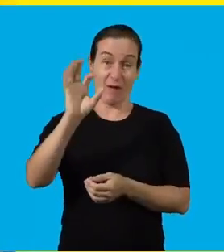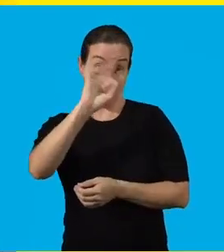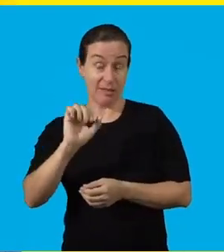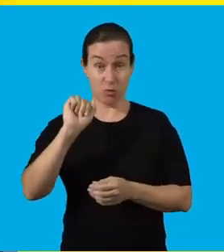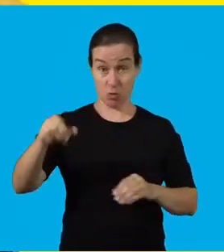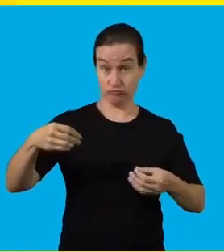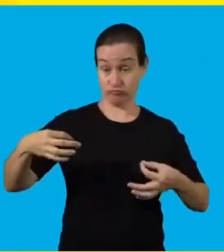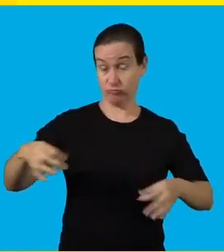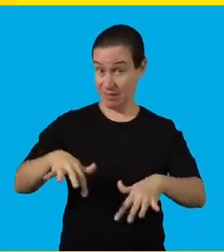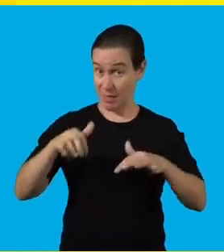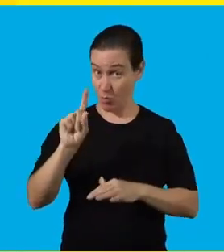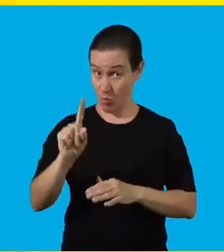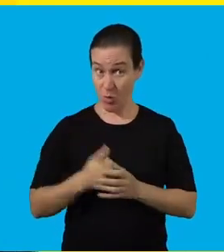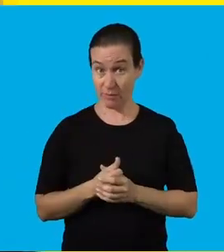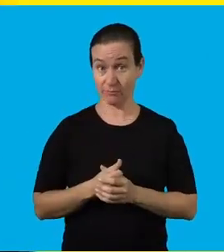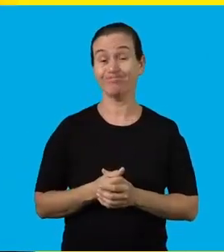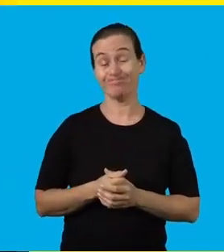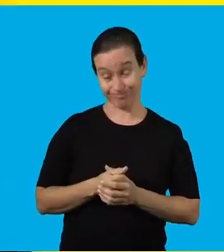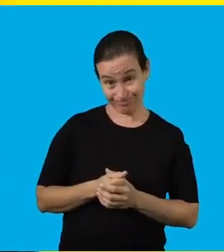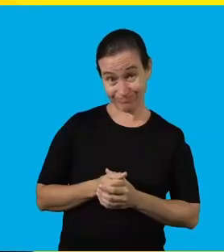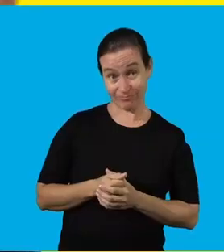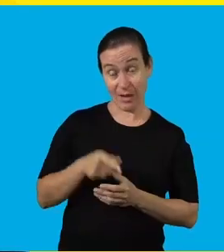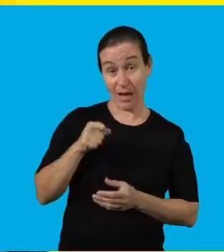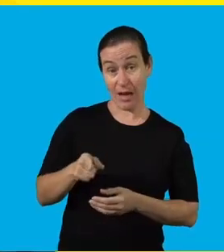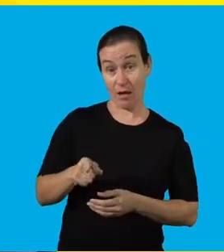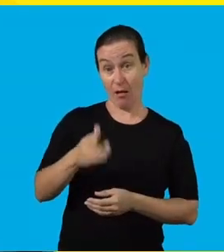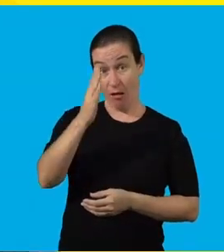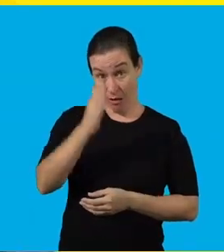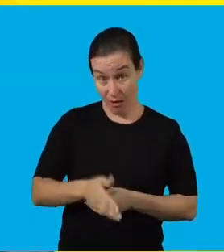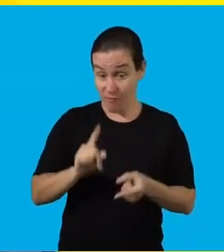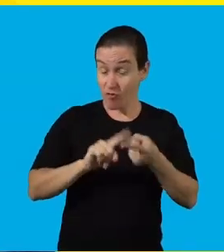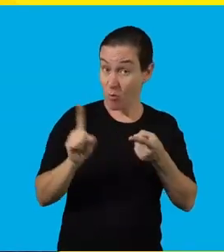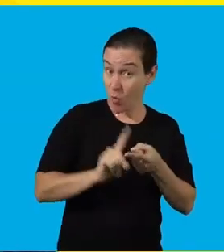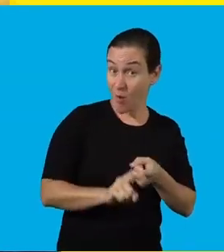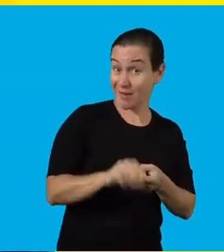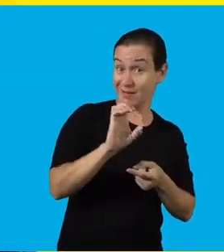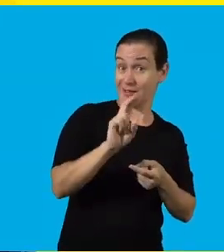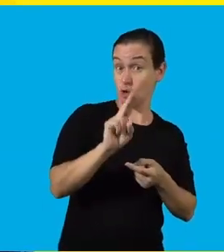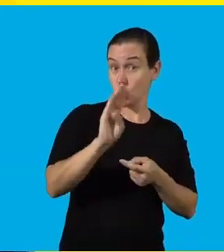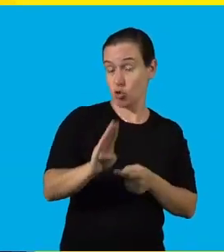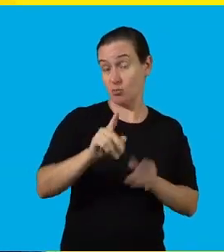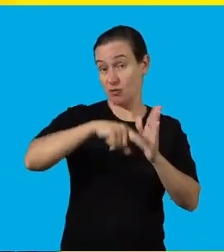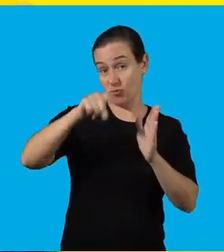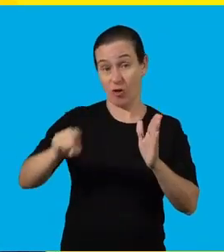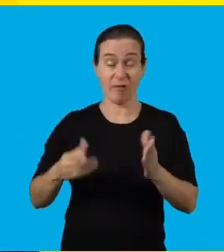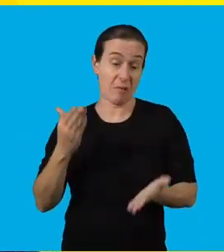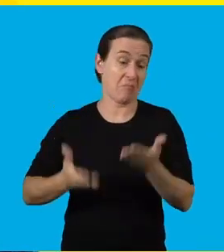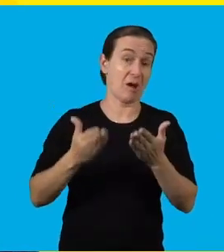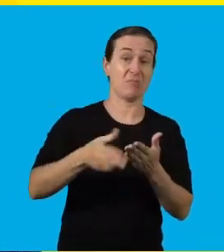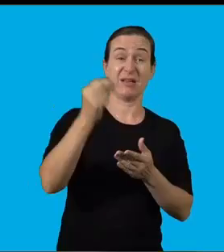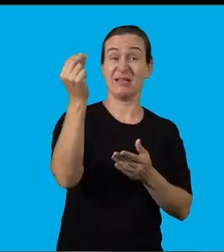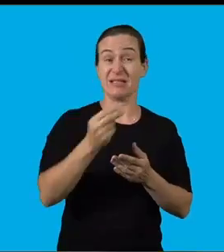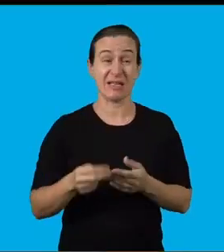is. And of that, 50% of those marks come from just cubic graphs, and this can be either in the form of sketching or it can